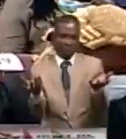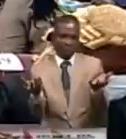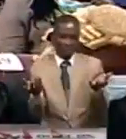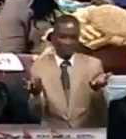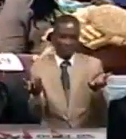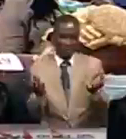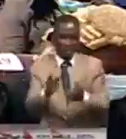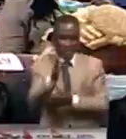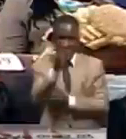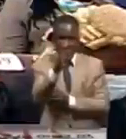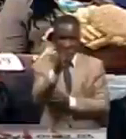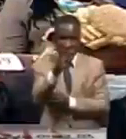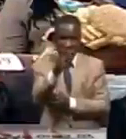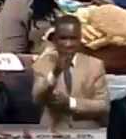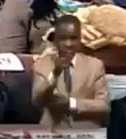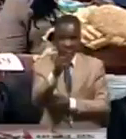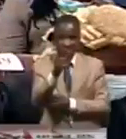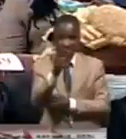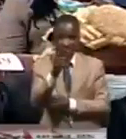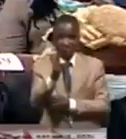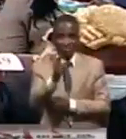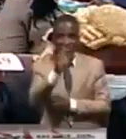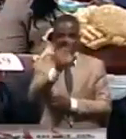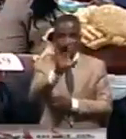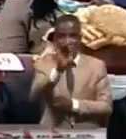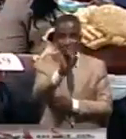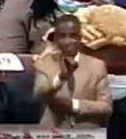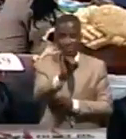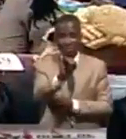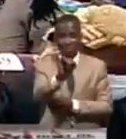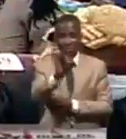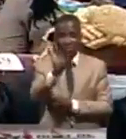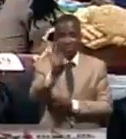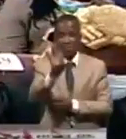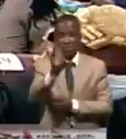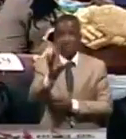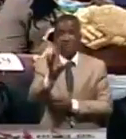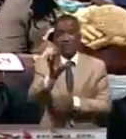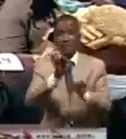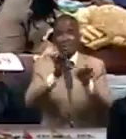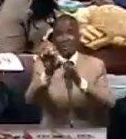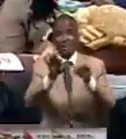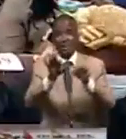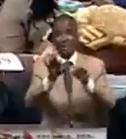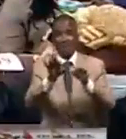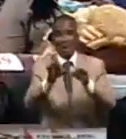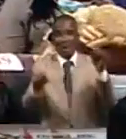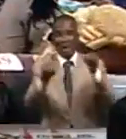in the context of the CI 47 obviously precedes CI